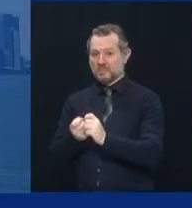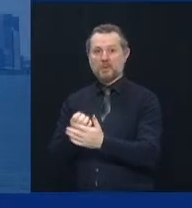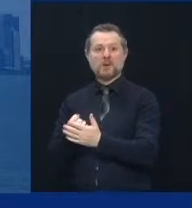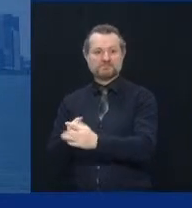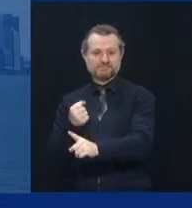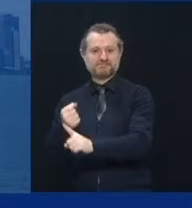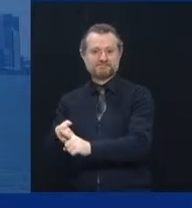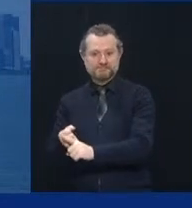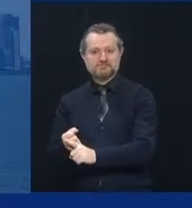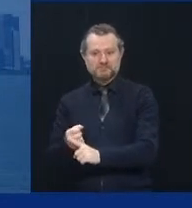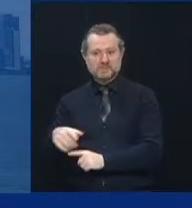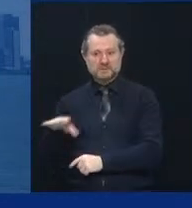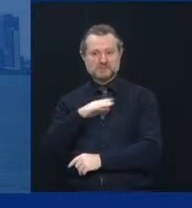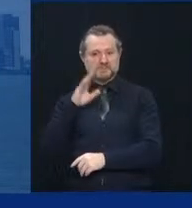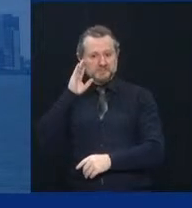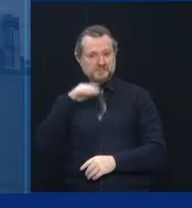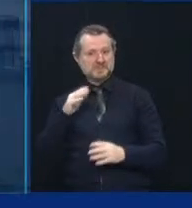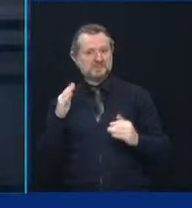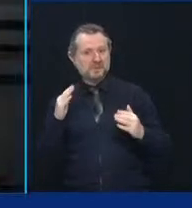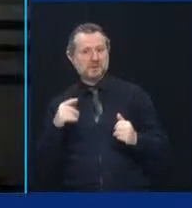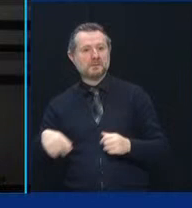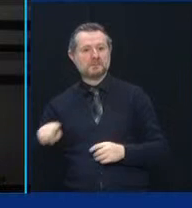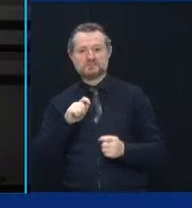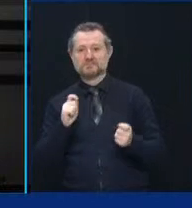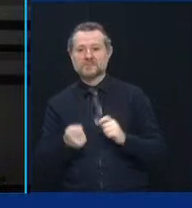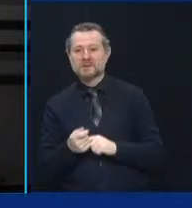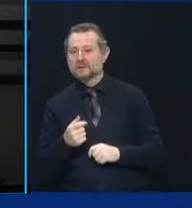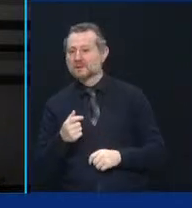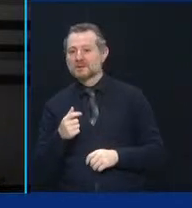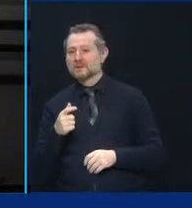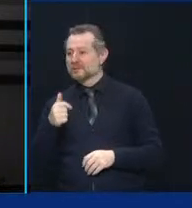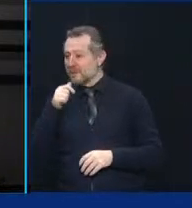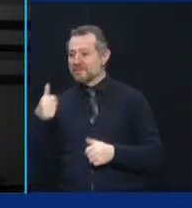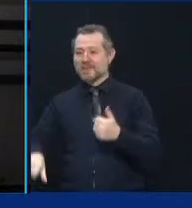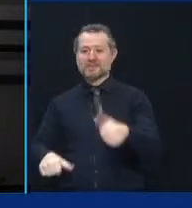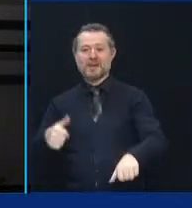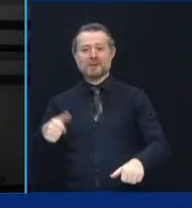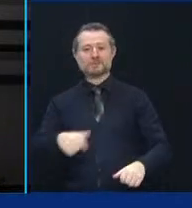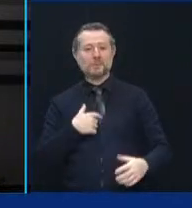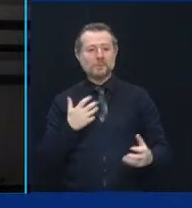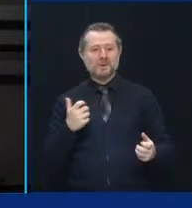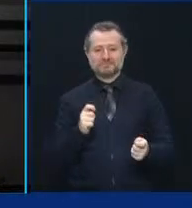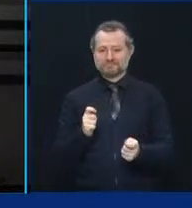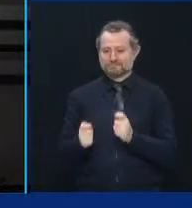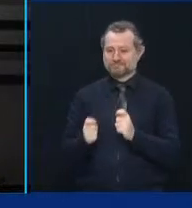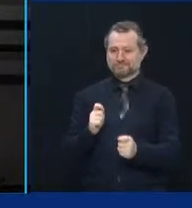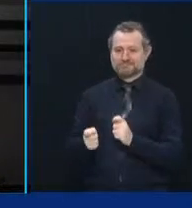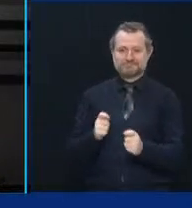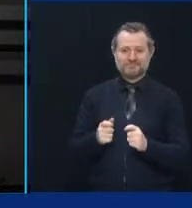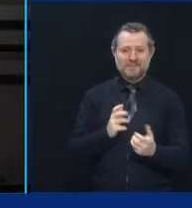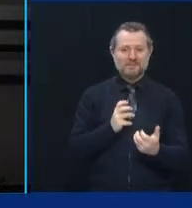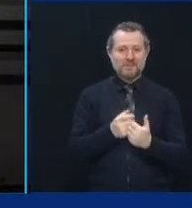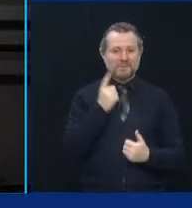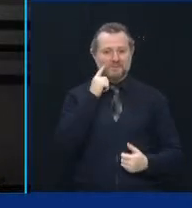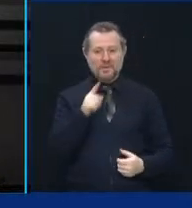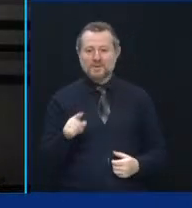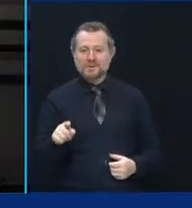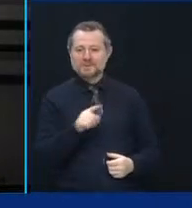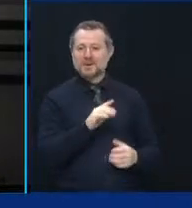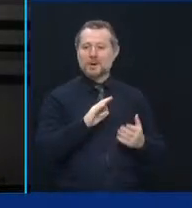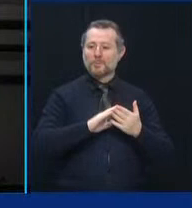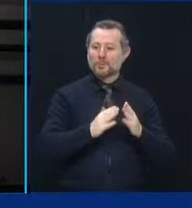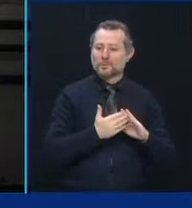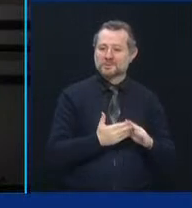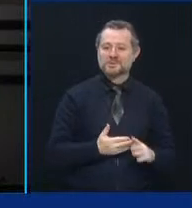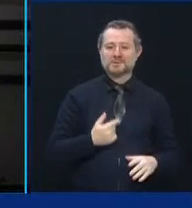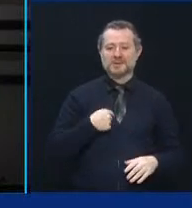those changes, and adjust for it. In our cities, we have to start getting the arts and